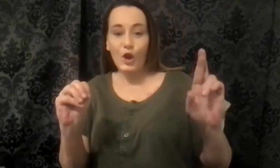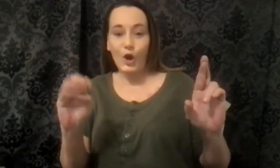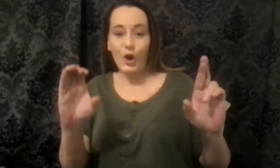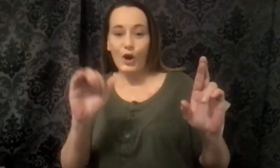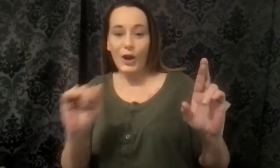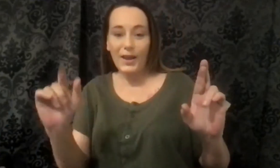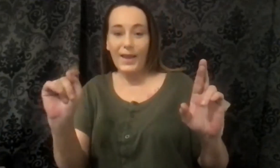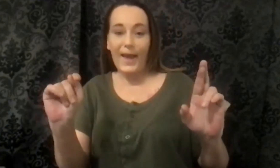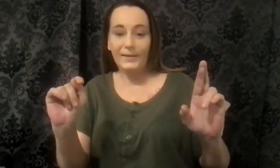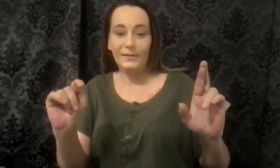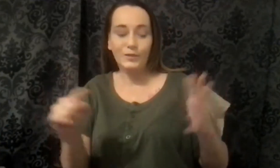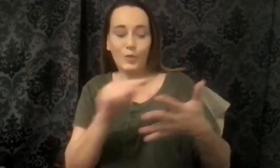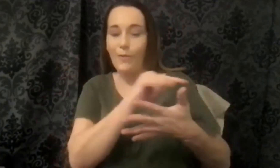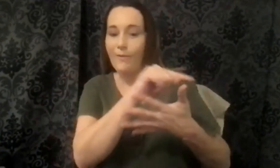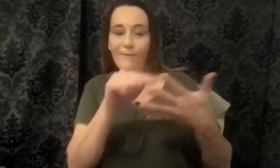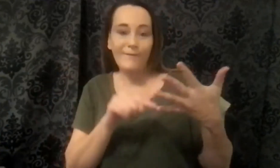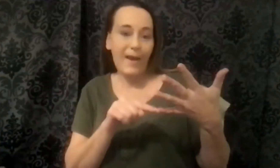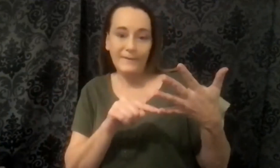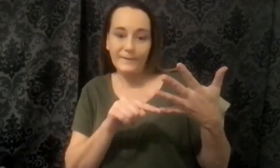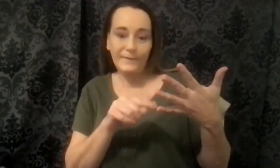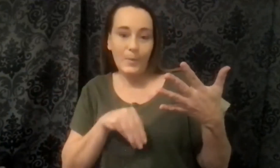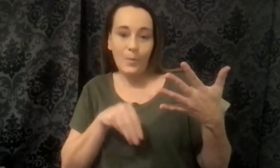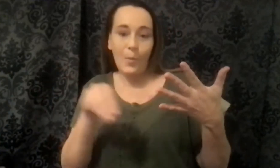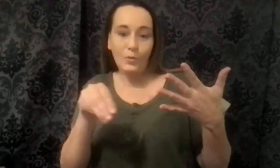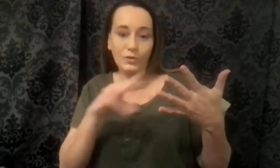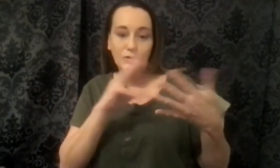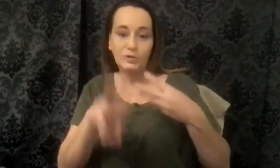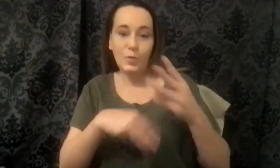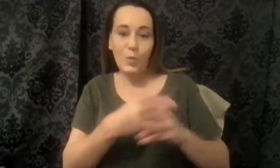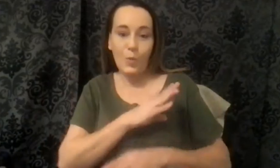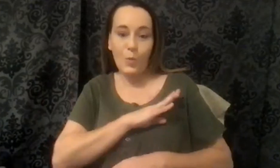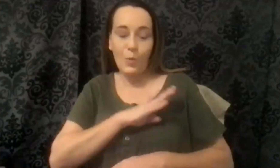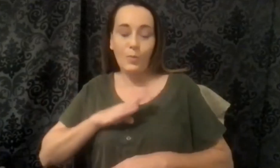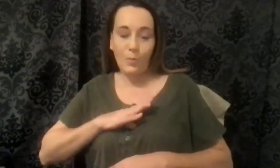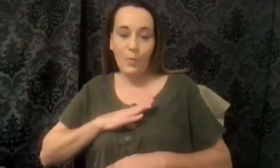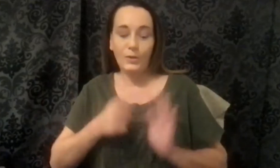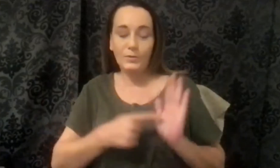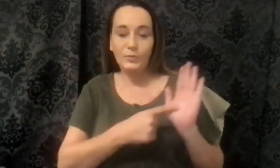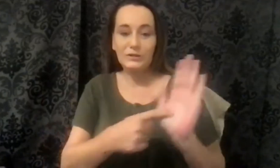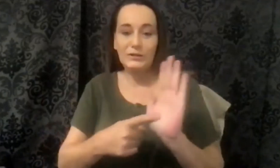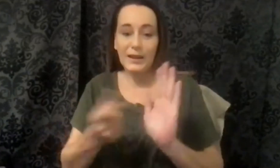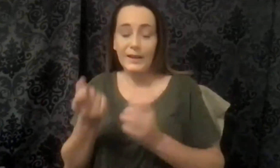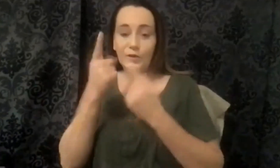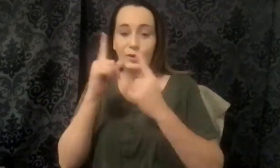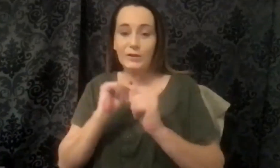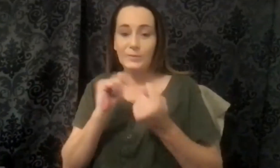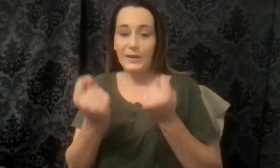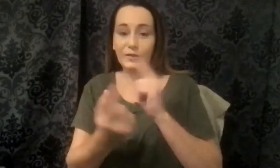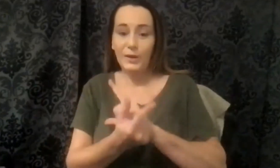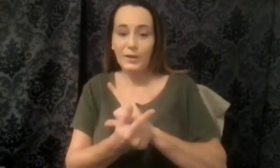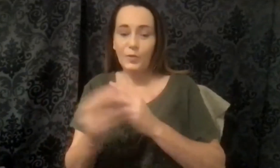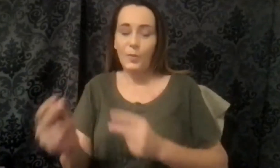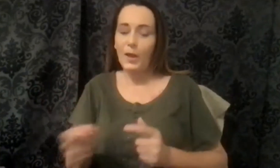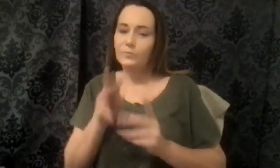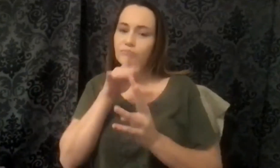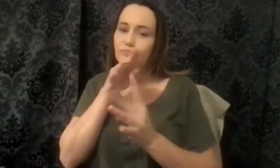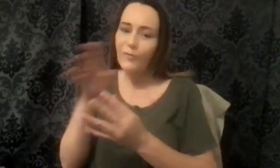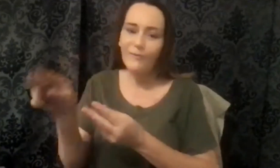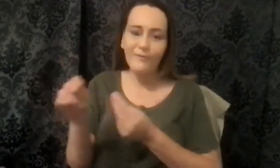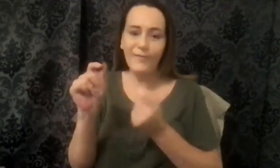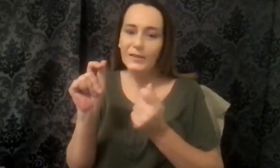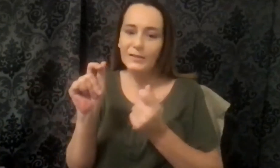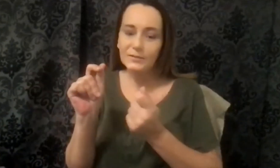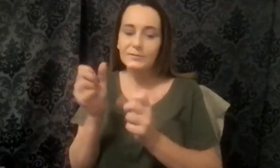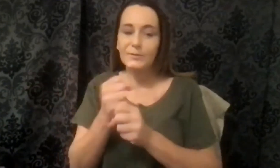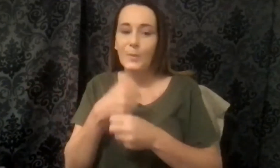is presenting. I understand that this is being translated. I normally speak very fast, so I'll